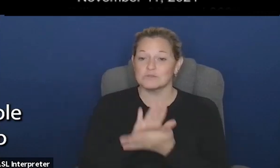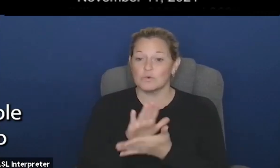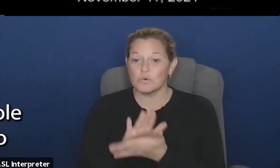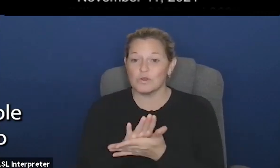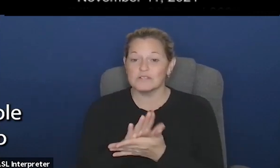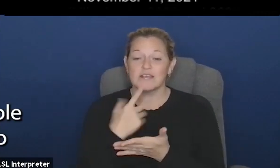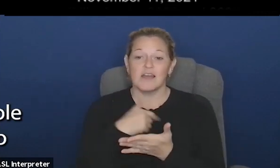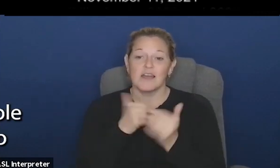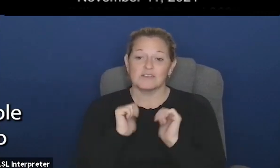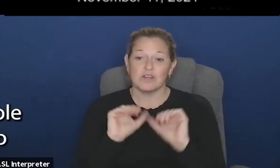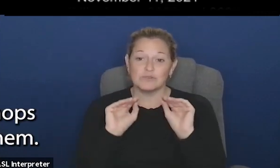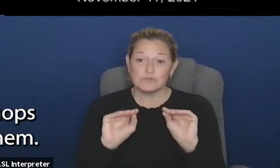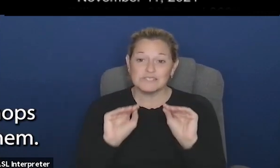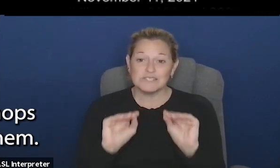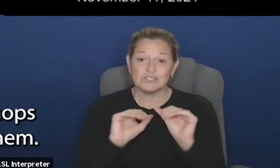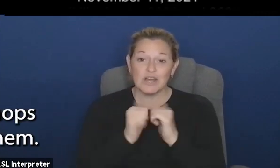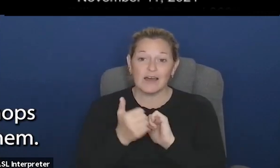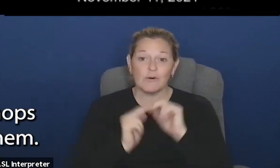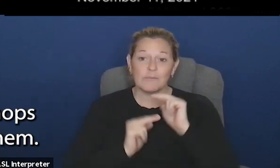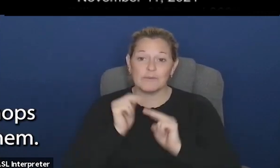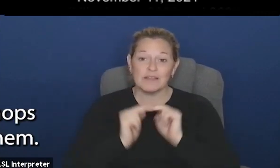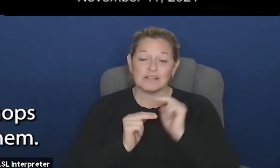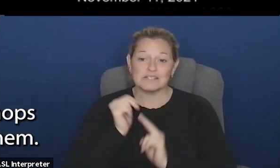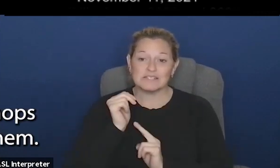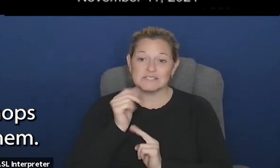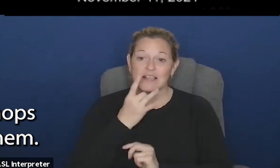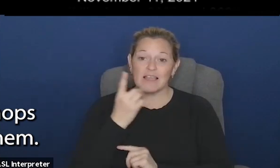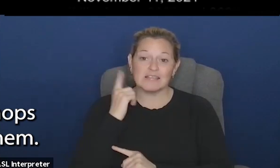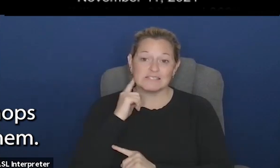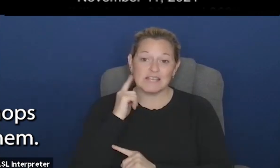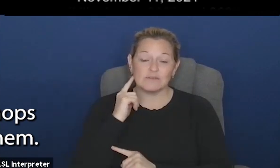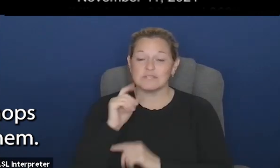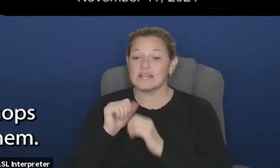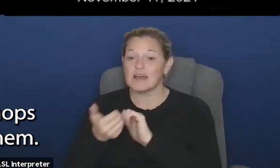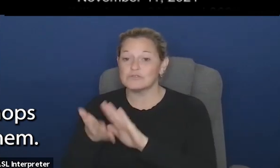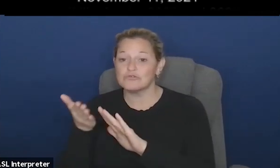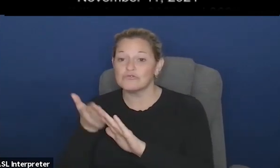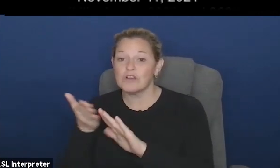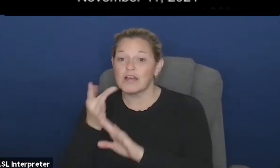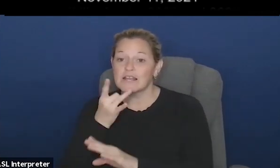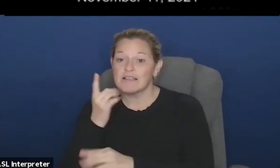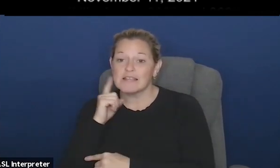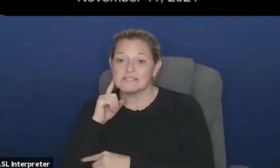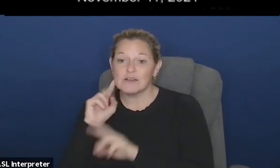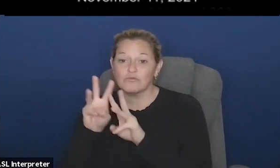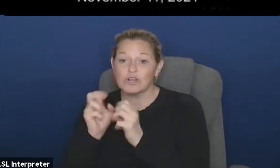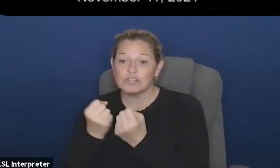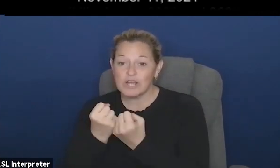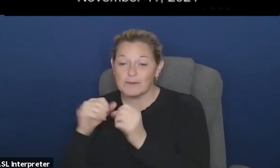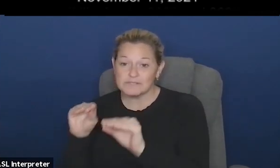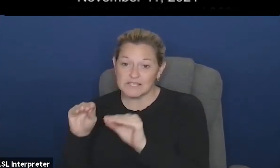teach people how to build light sounds and also train people how to run light sound workshops to teach other people how to build them.